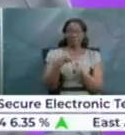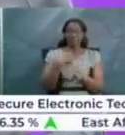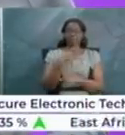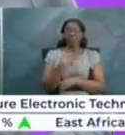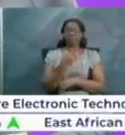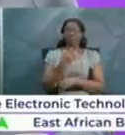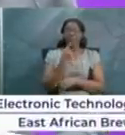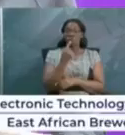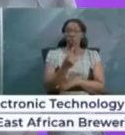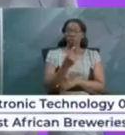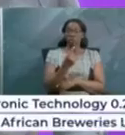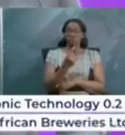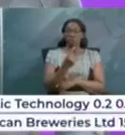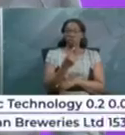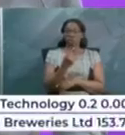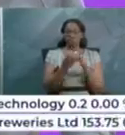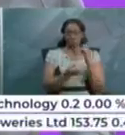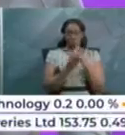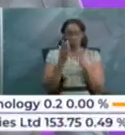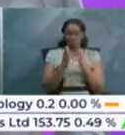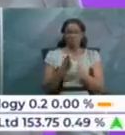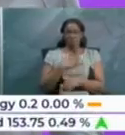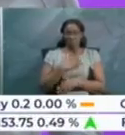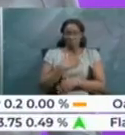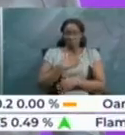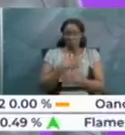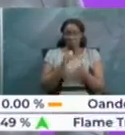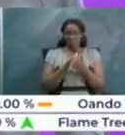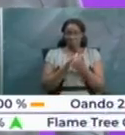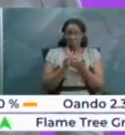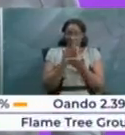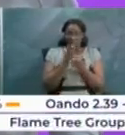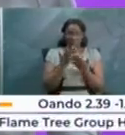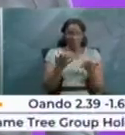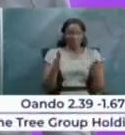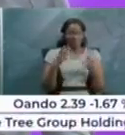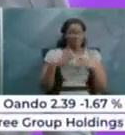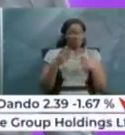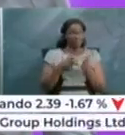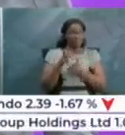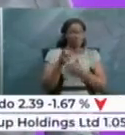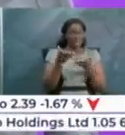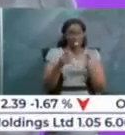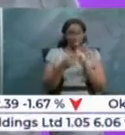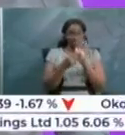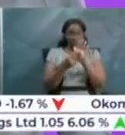mention, courtesy of our producer, that some of the products people buy on this